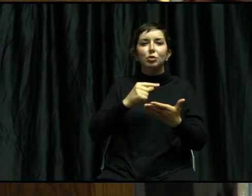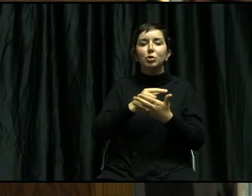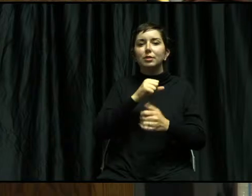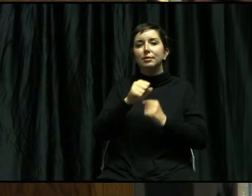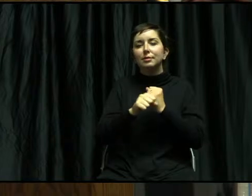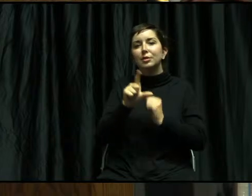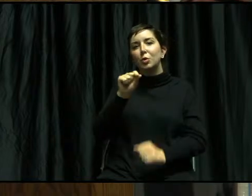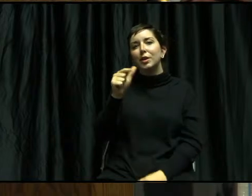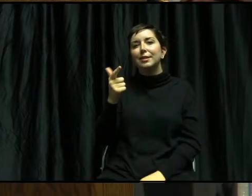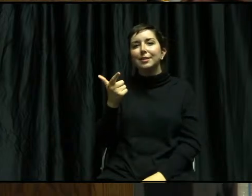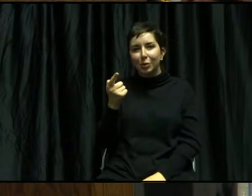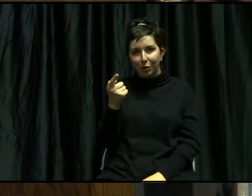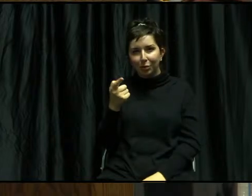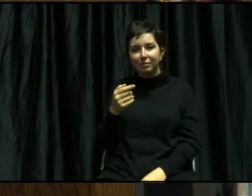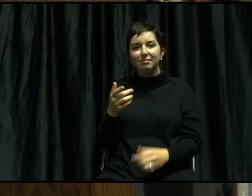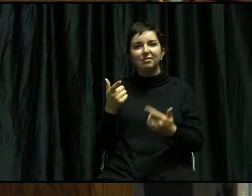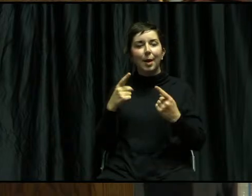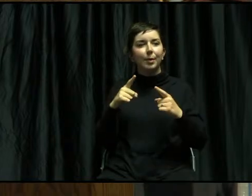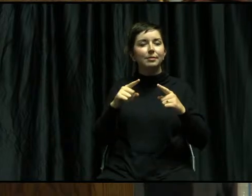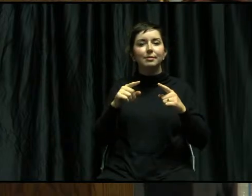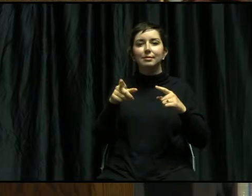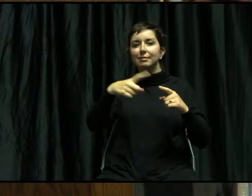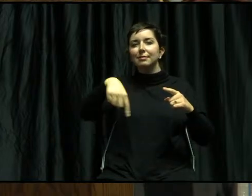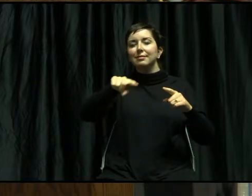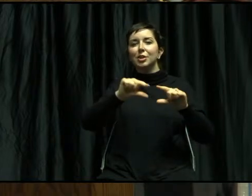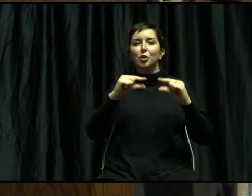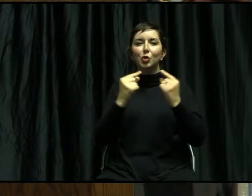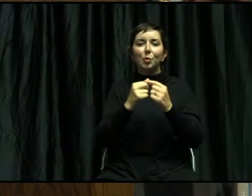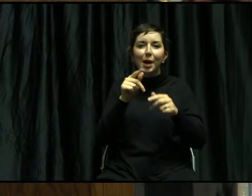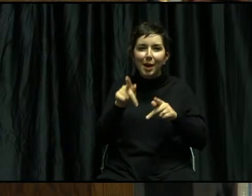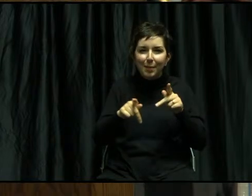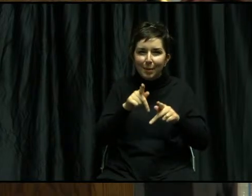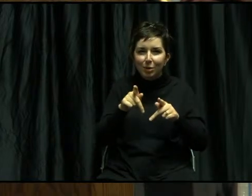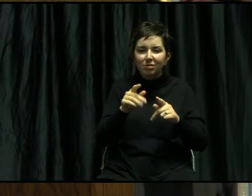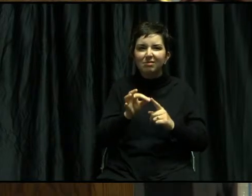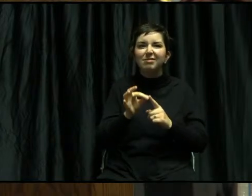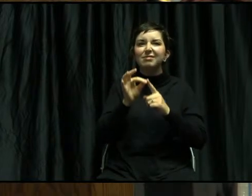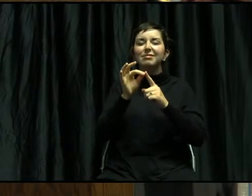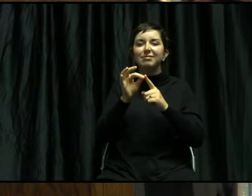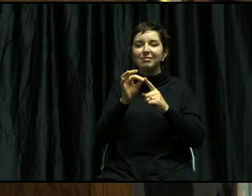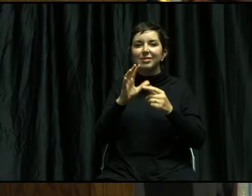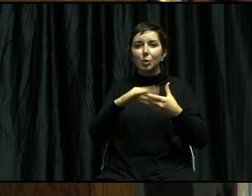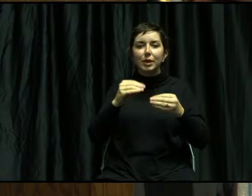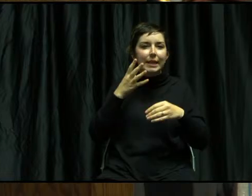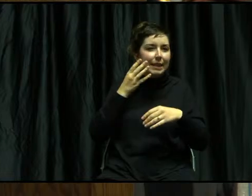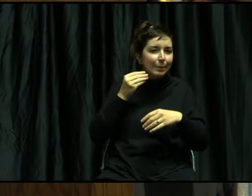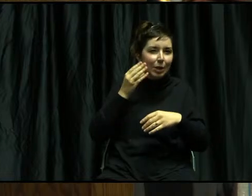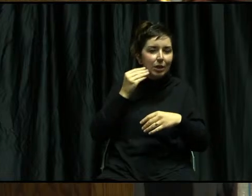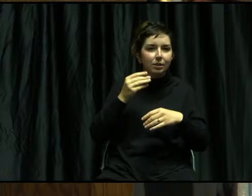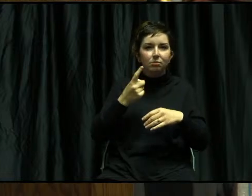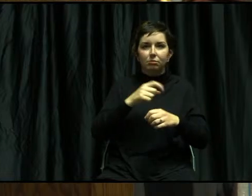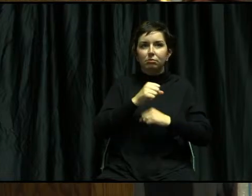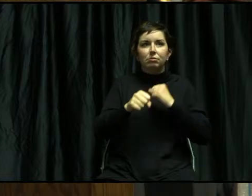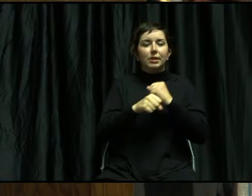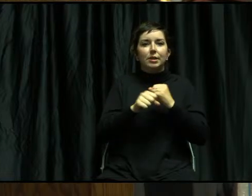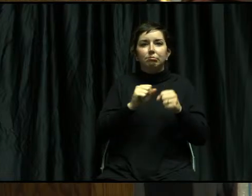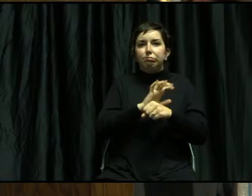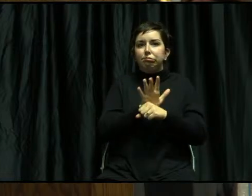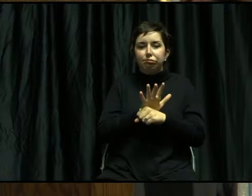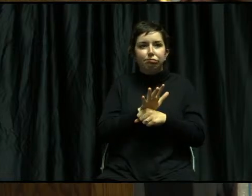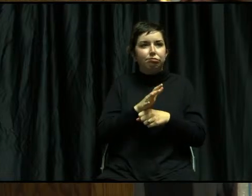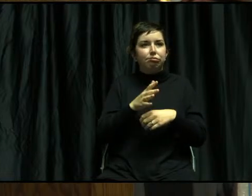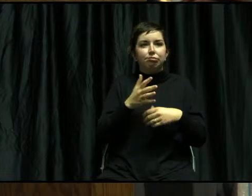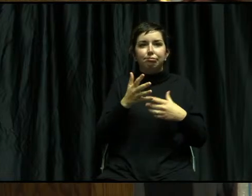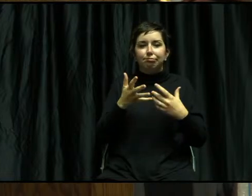2021, a group of people who carry their own unique stories after a year of collective change,